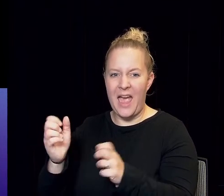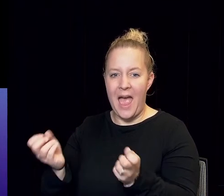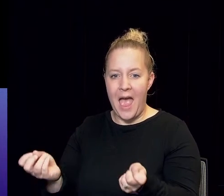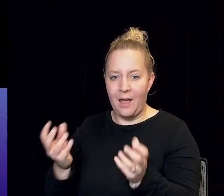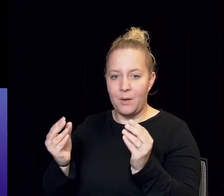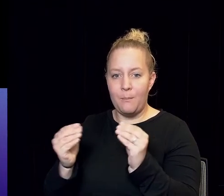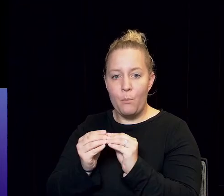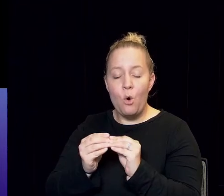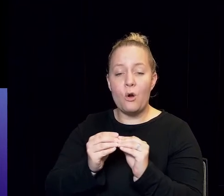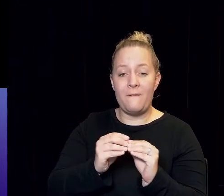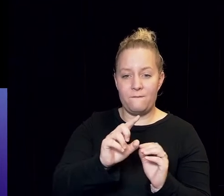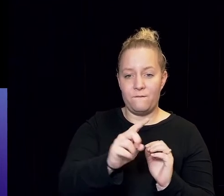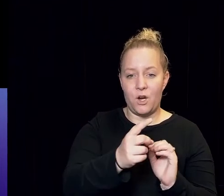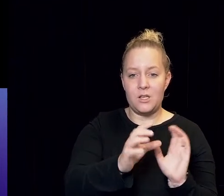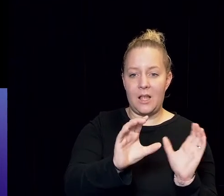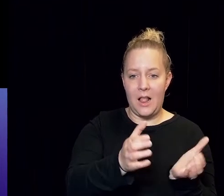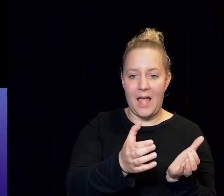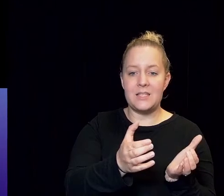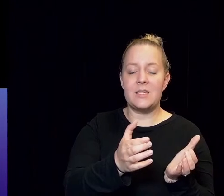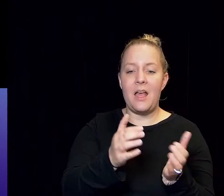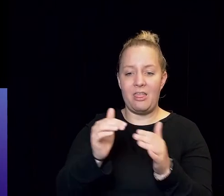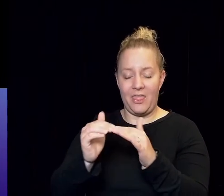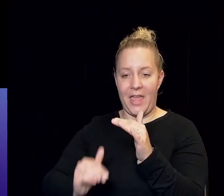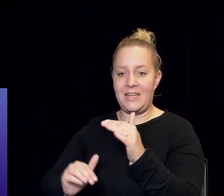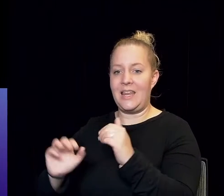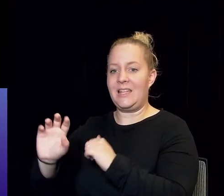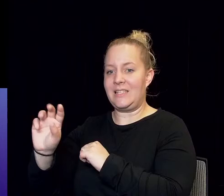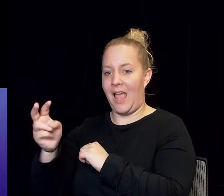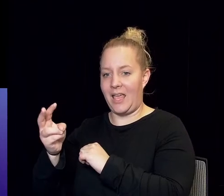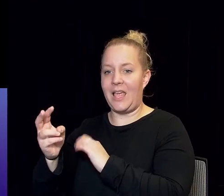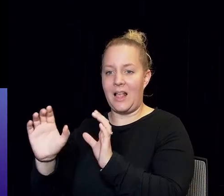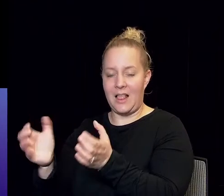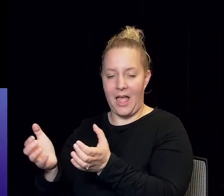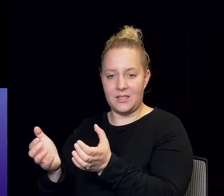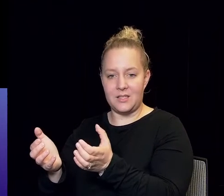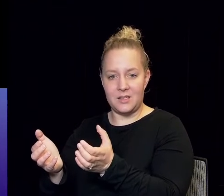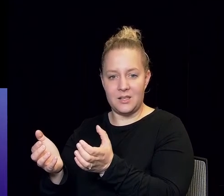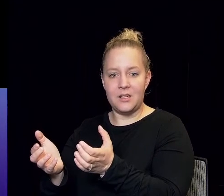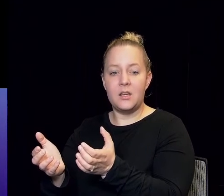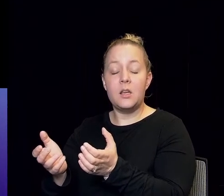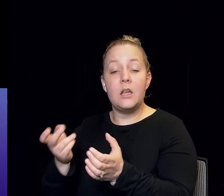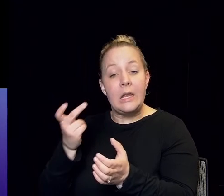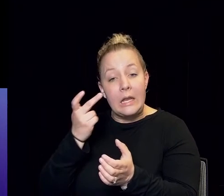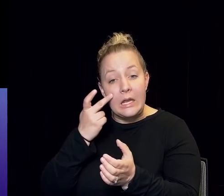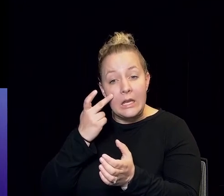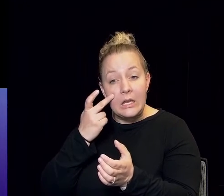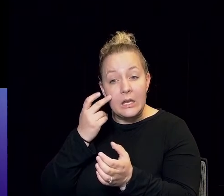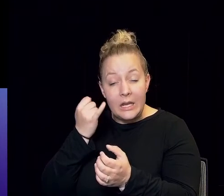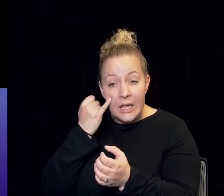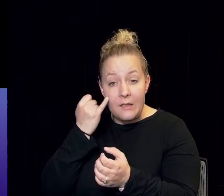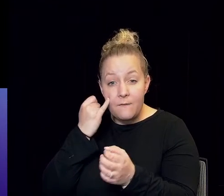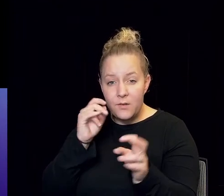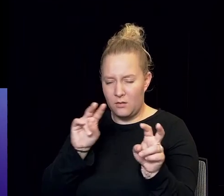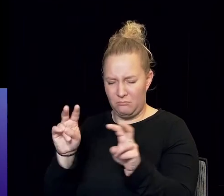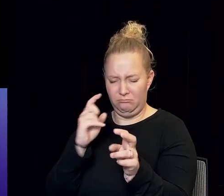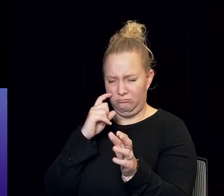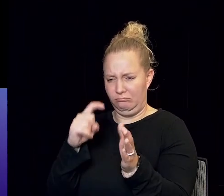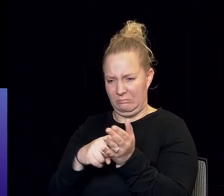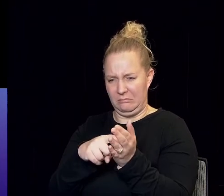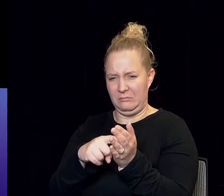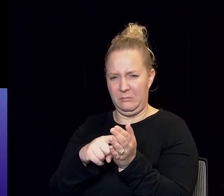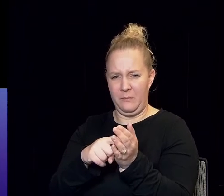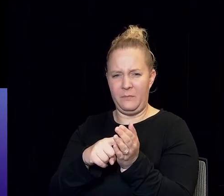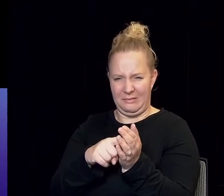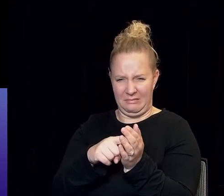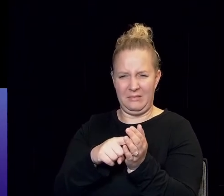real quick, if you look at that, it's saying what more in first hour, but if you're looking at your numbers, hopefully you notice that